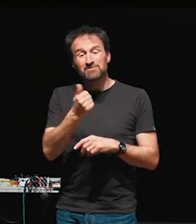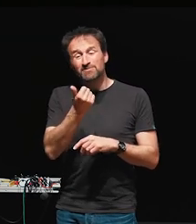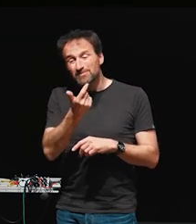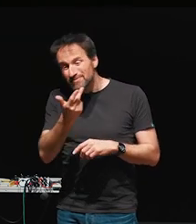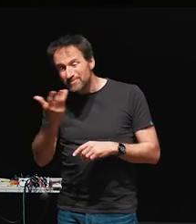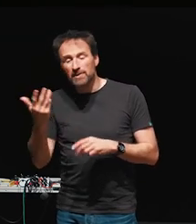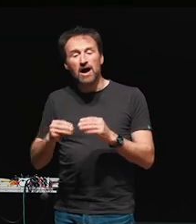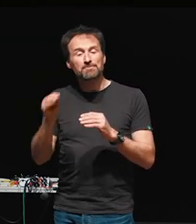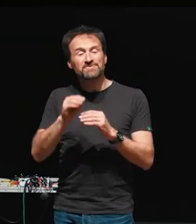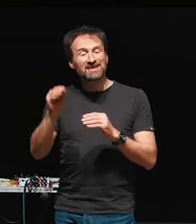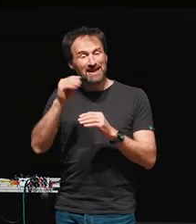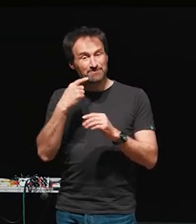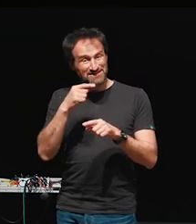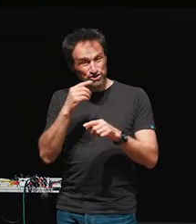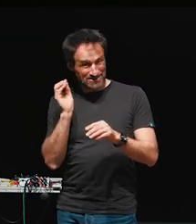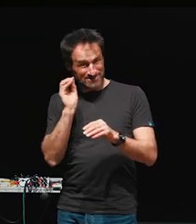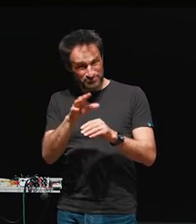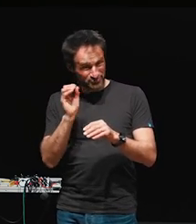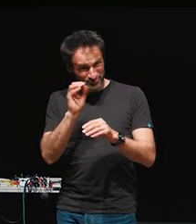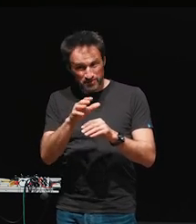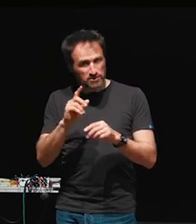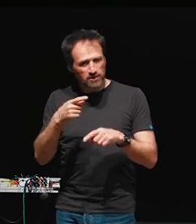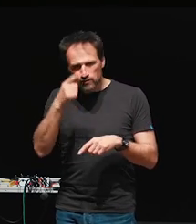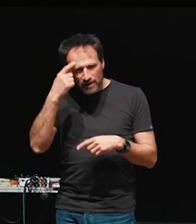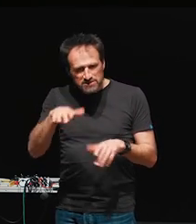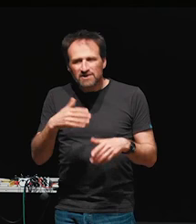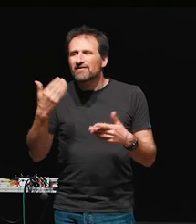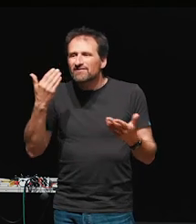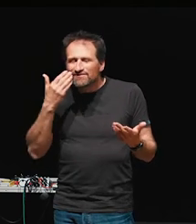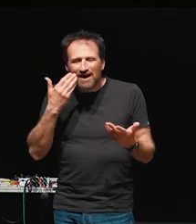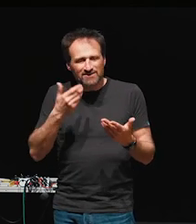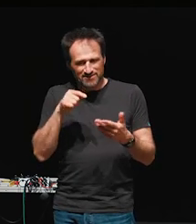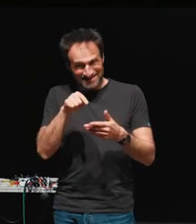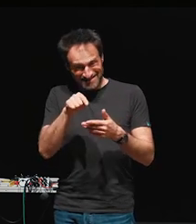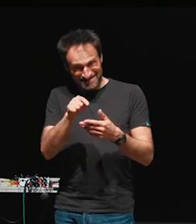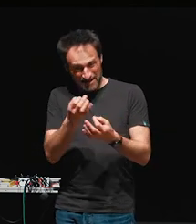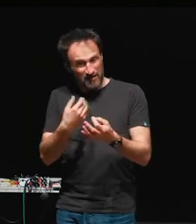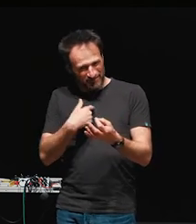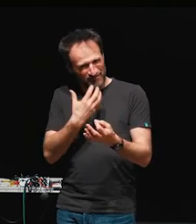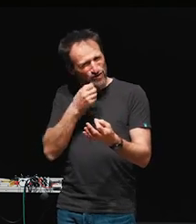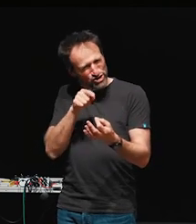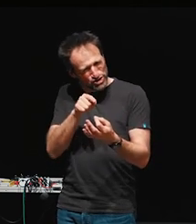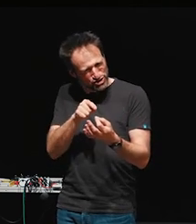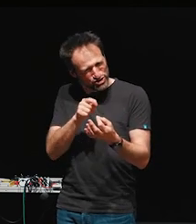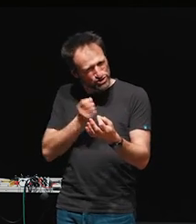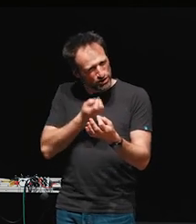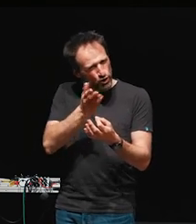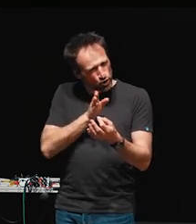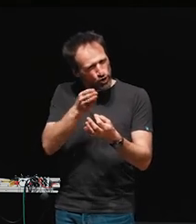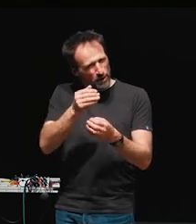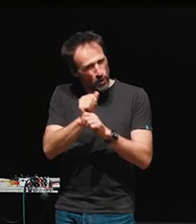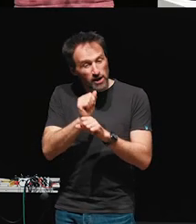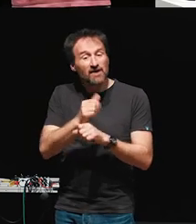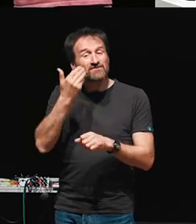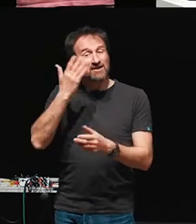types of update messages, it quickly becomes kind of hard to know when the thing you're interested in is actually finished. Furthermore, this gets even